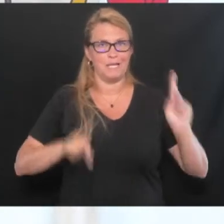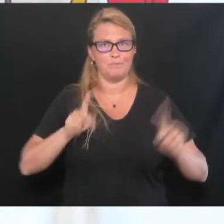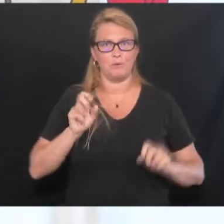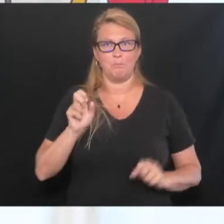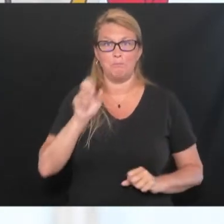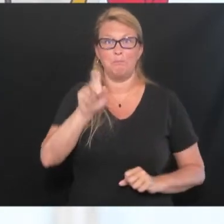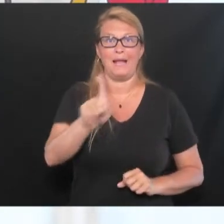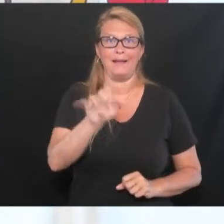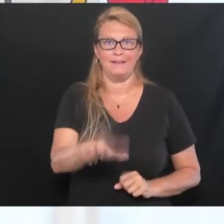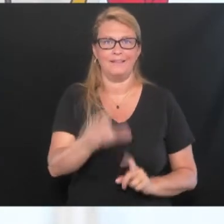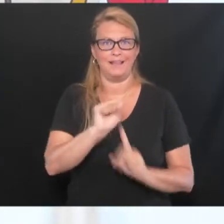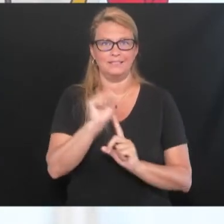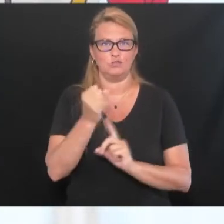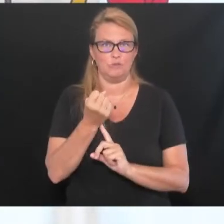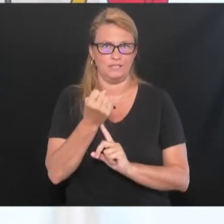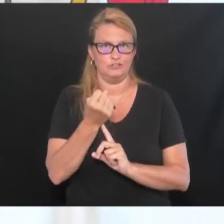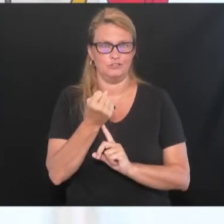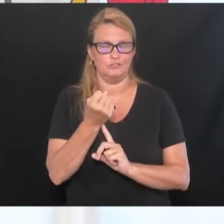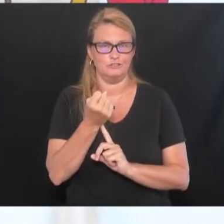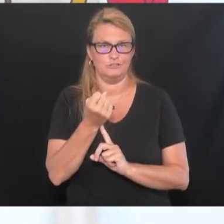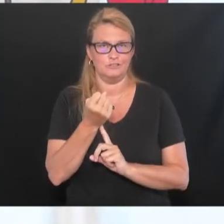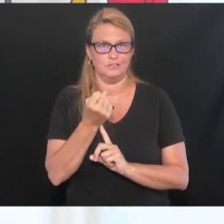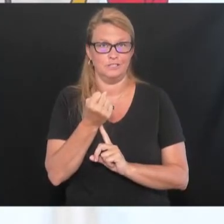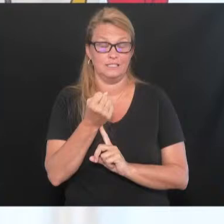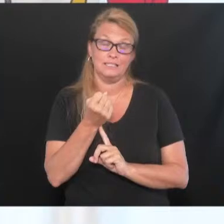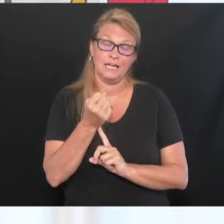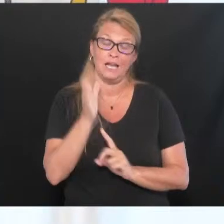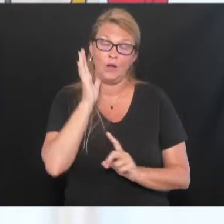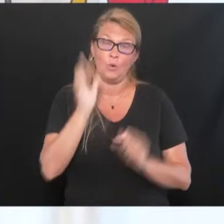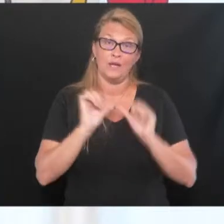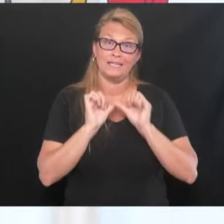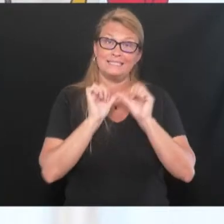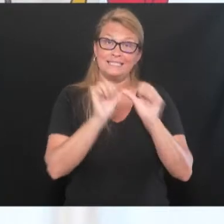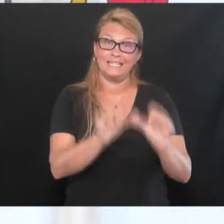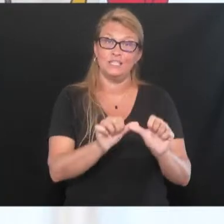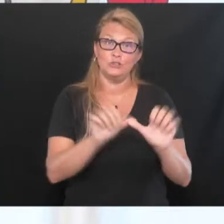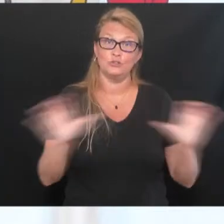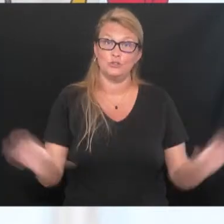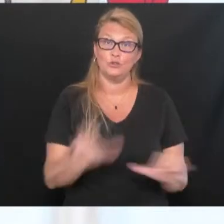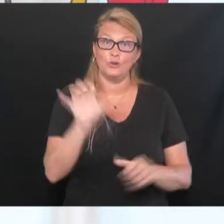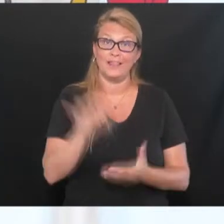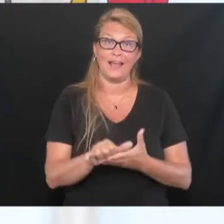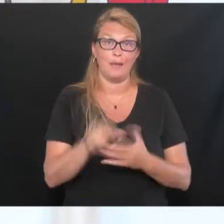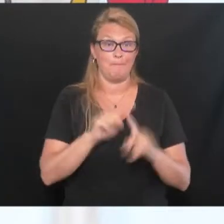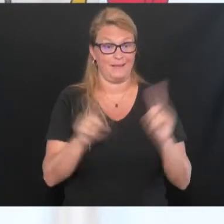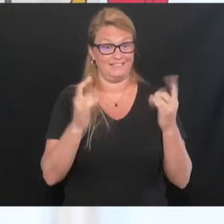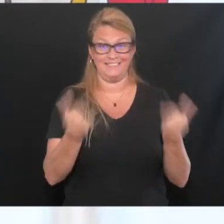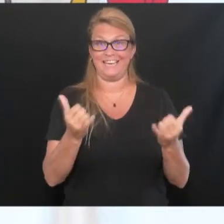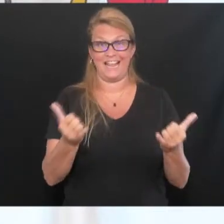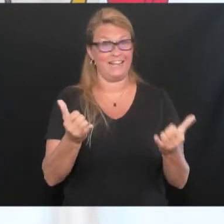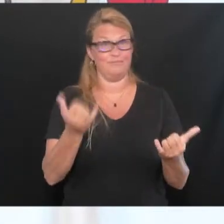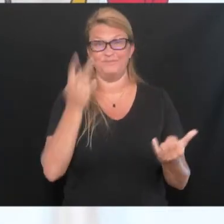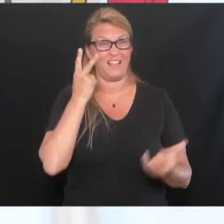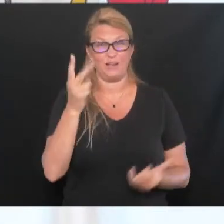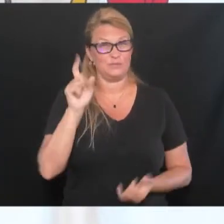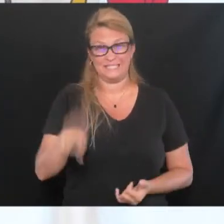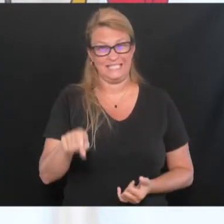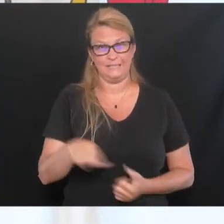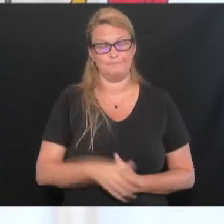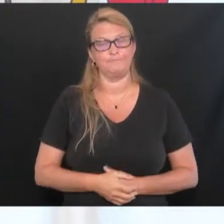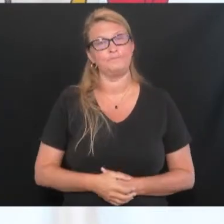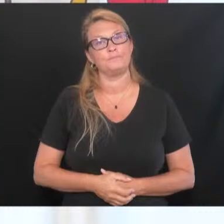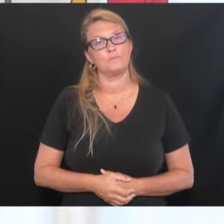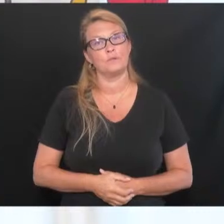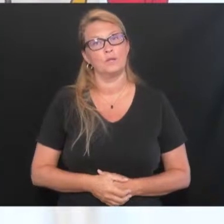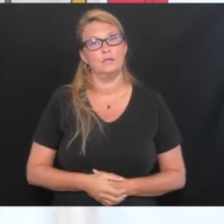that situation. And I'm going to continue to try to do so, but today I don't see a need. Now,